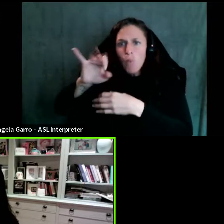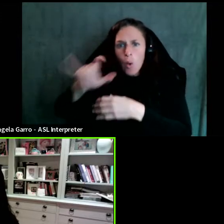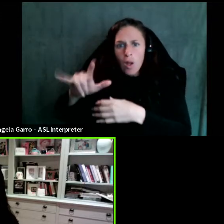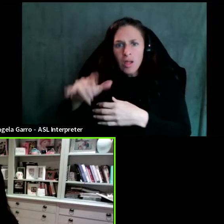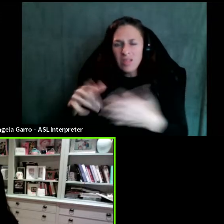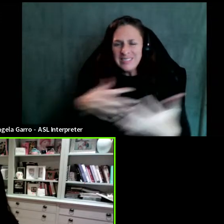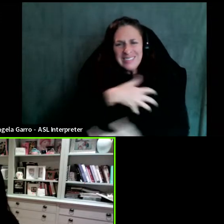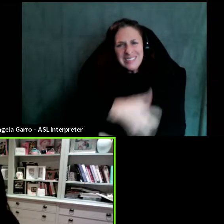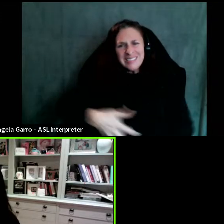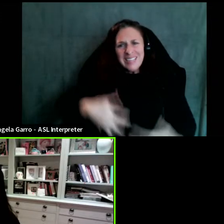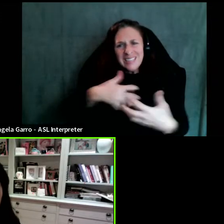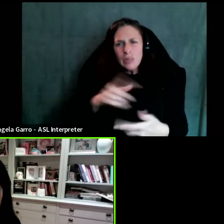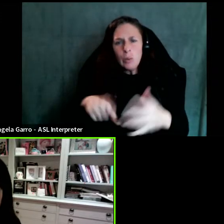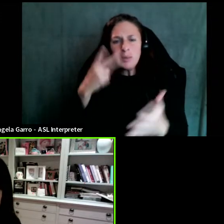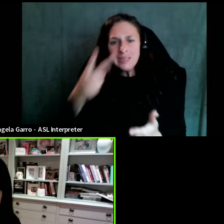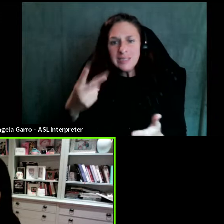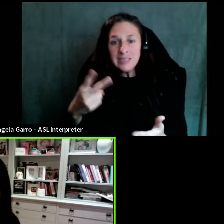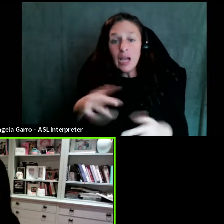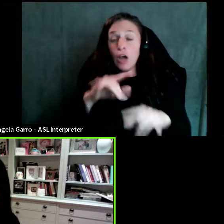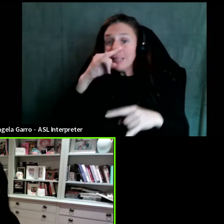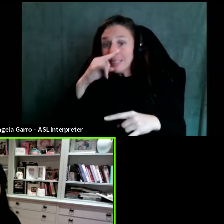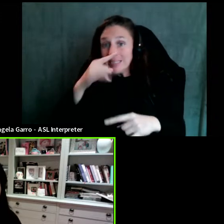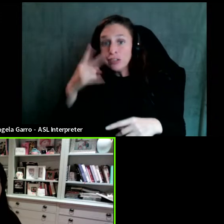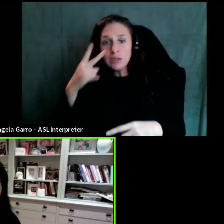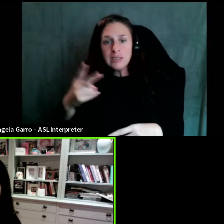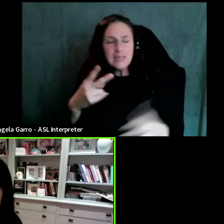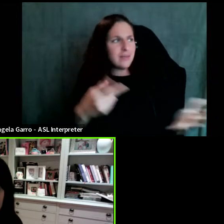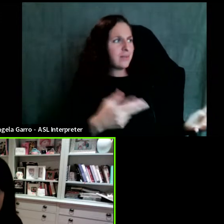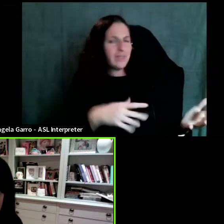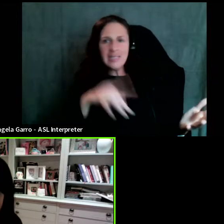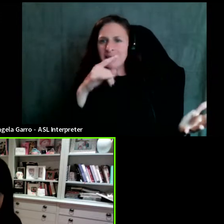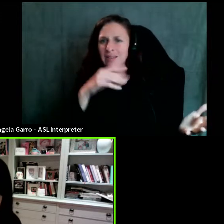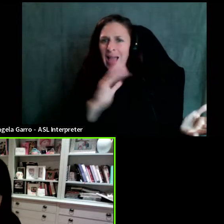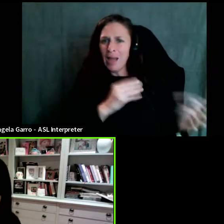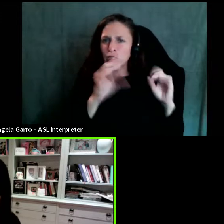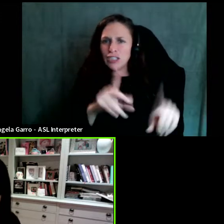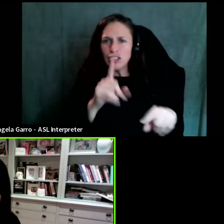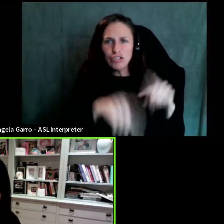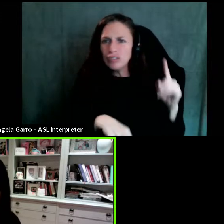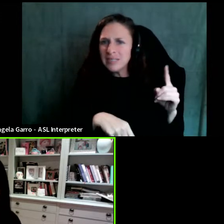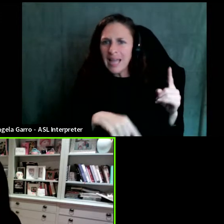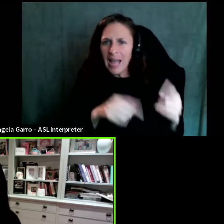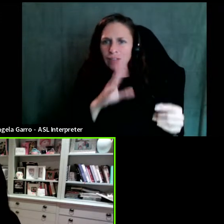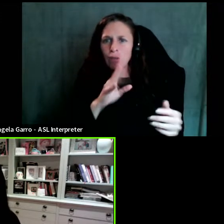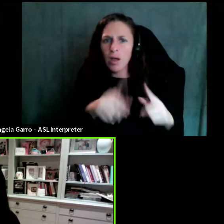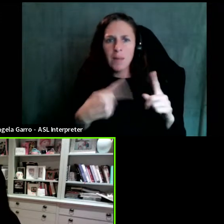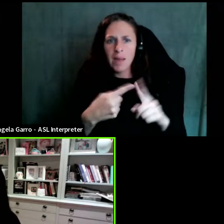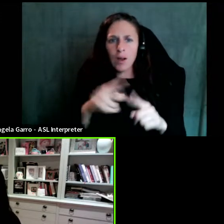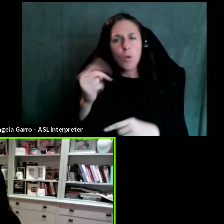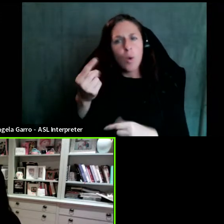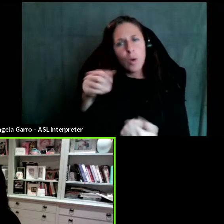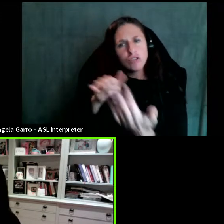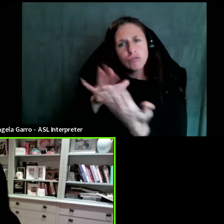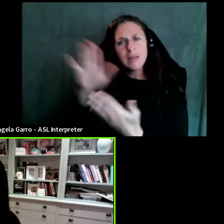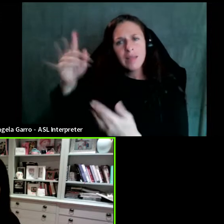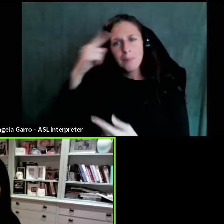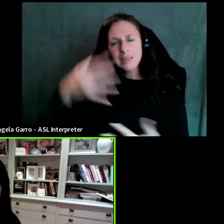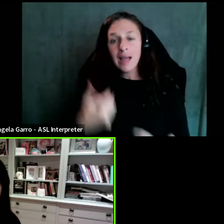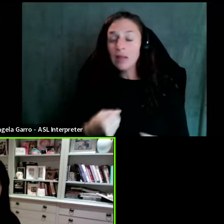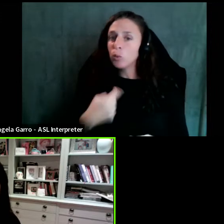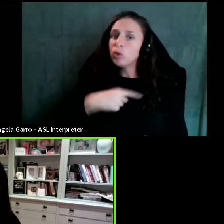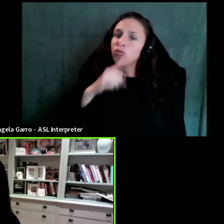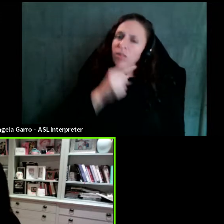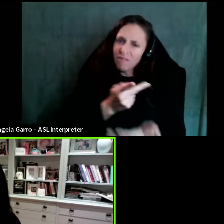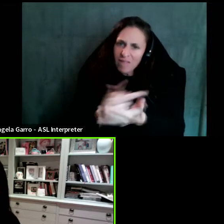see that our teachers aren't allowed to talk about it. Nobody is addressing their mental health. We are really failing our kids.